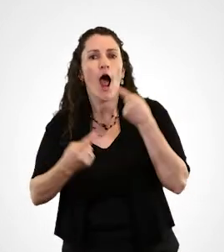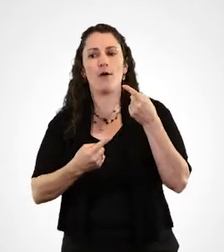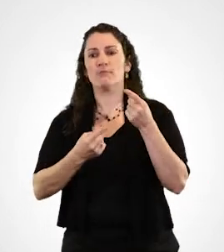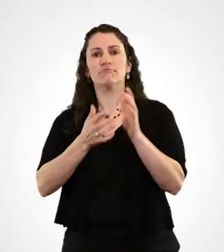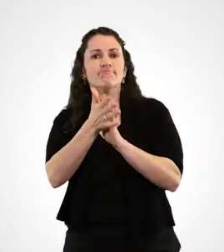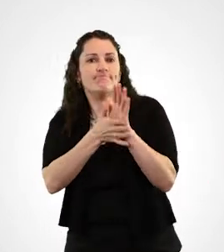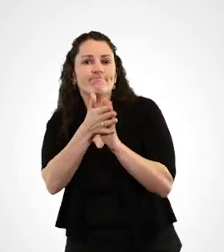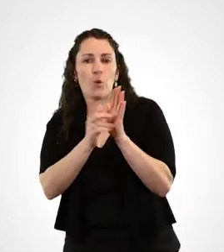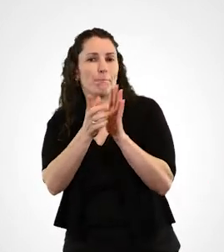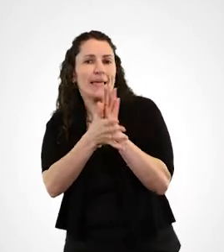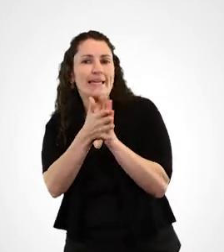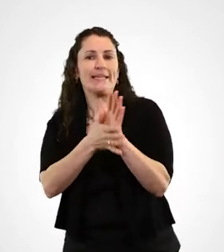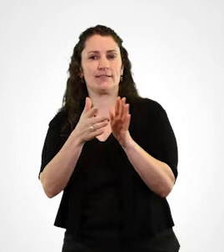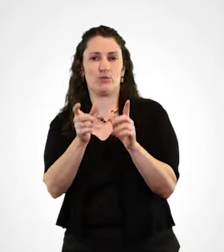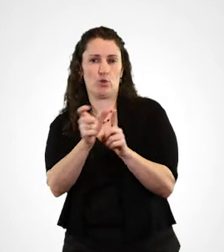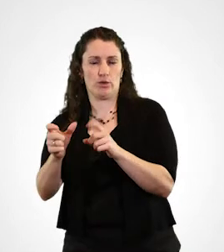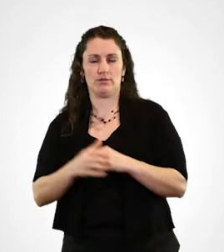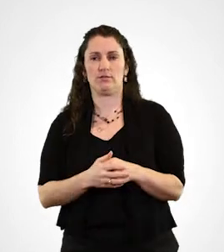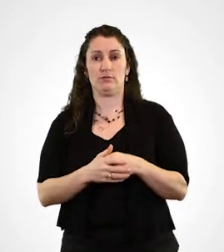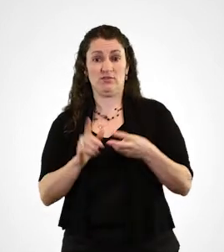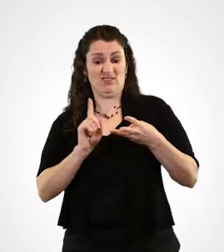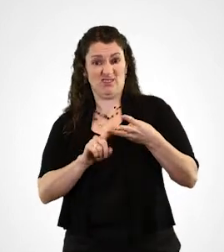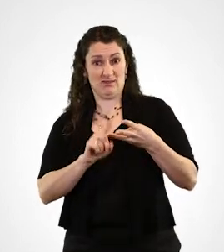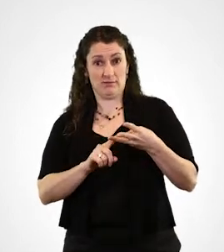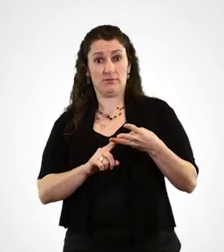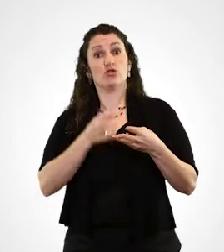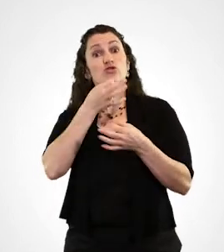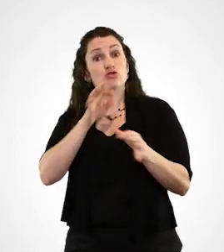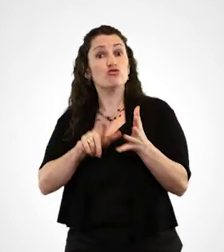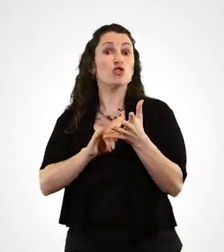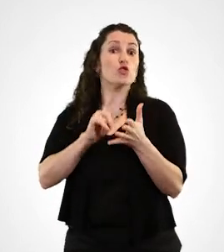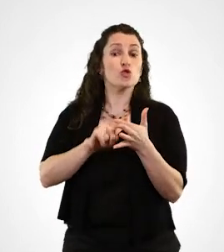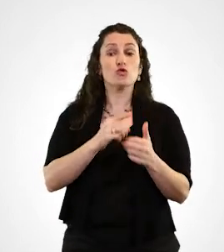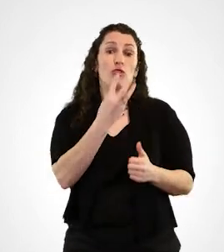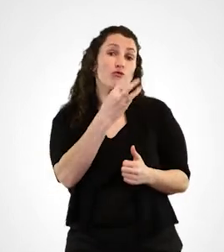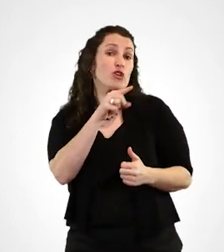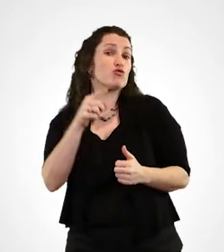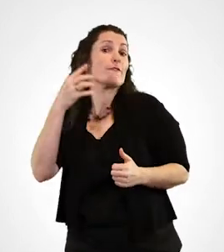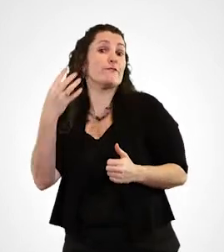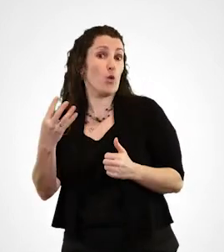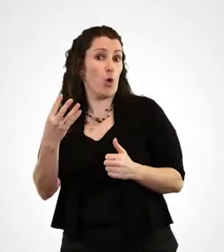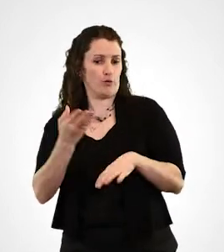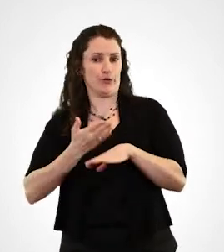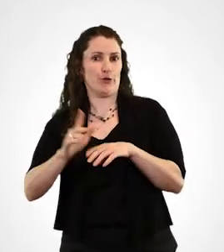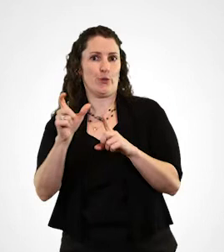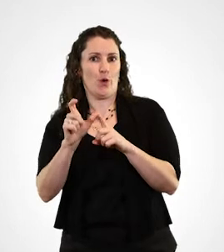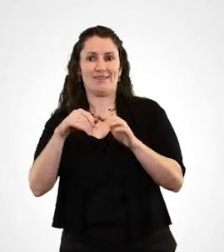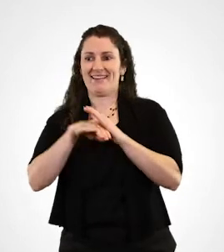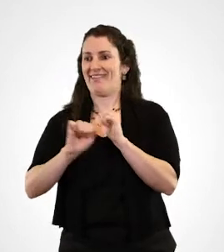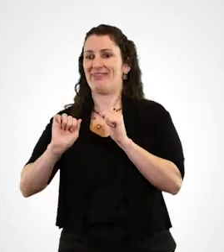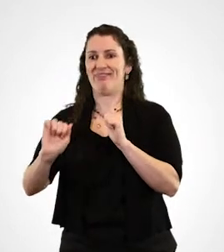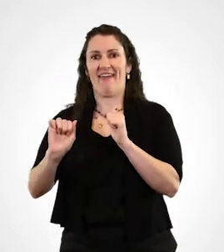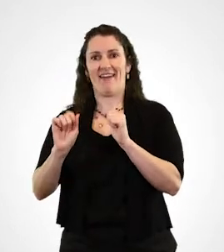and they used 3 to 4 of the new words at least in spontaneous connected language. So we